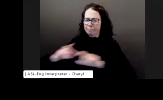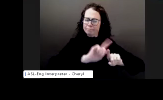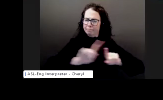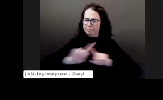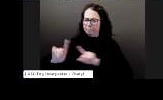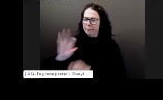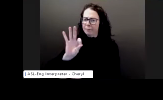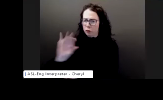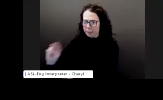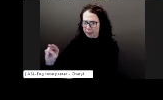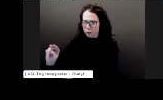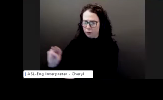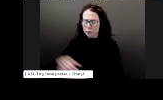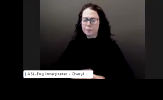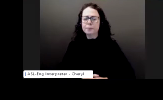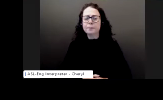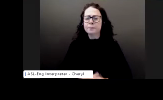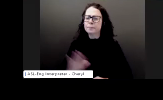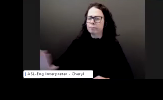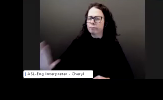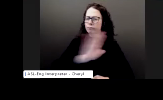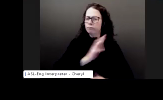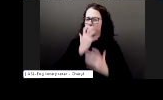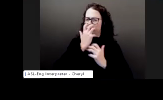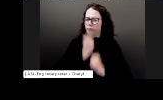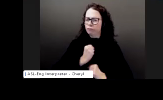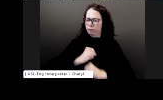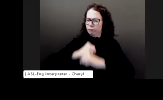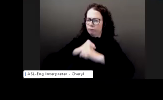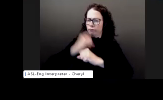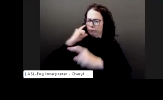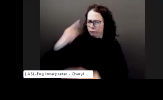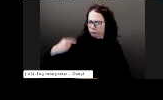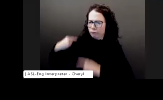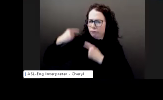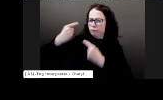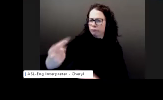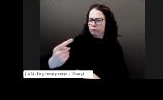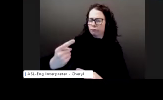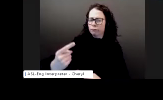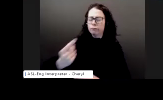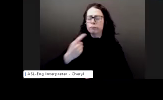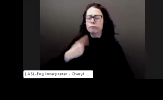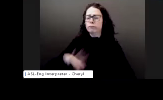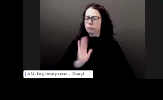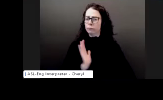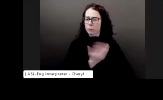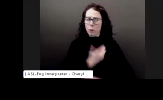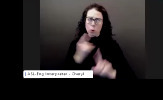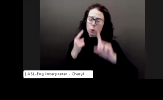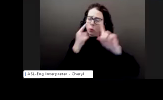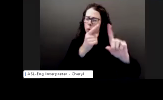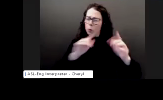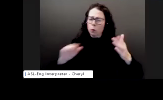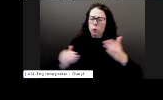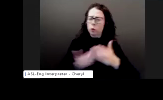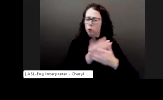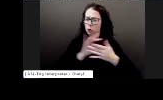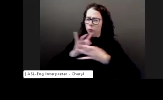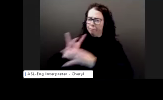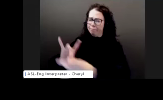and we wish to acknowledge their stewardship of this land throughout the ages. We seek a new relationship with the original peoples of